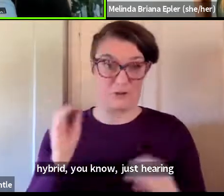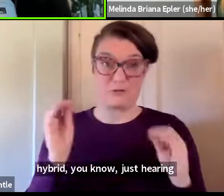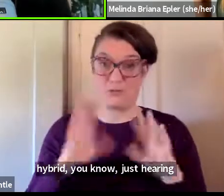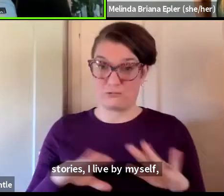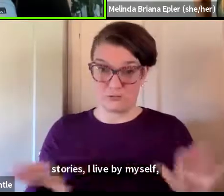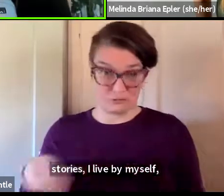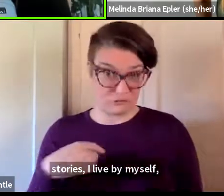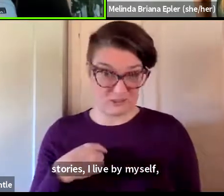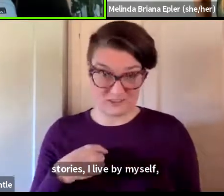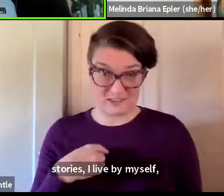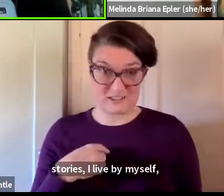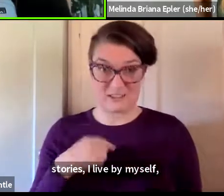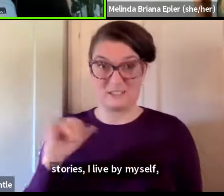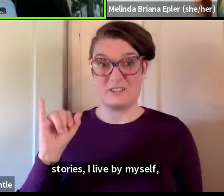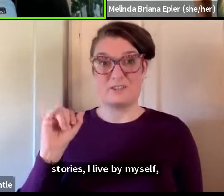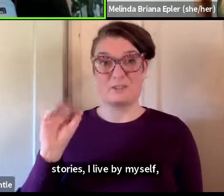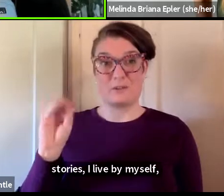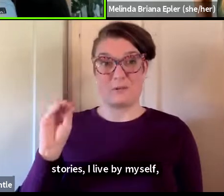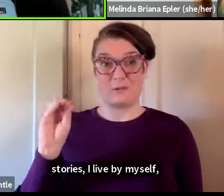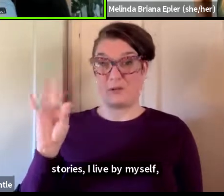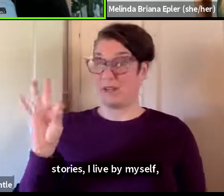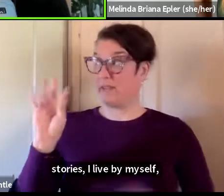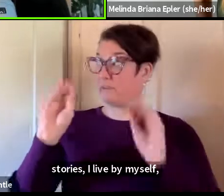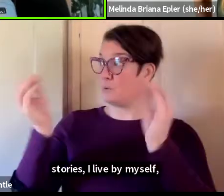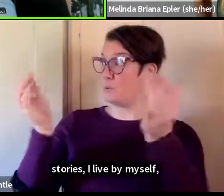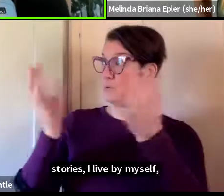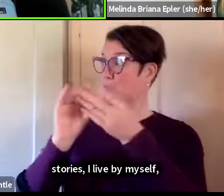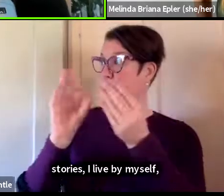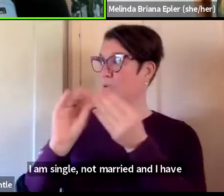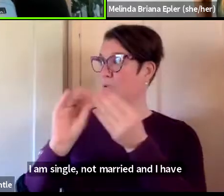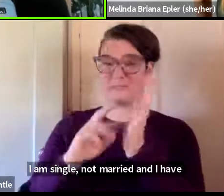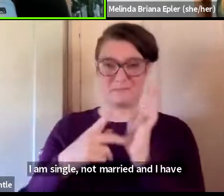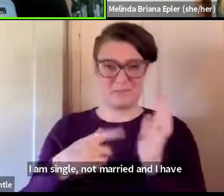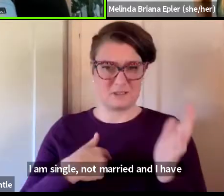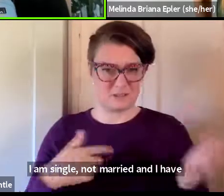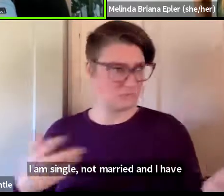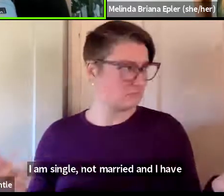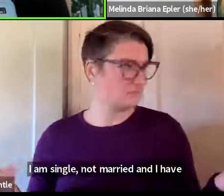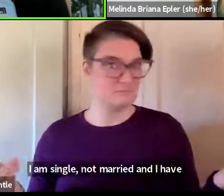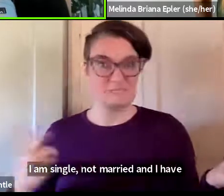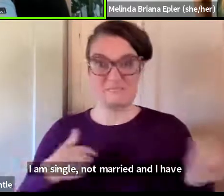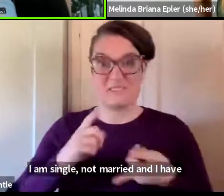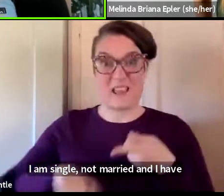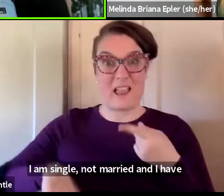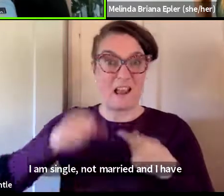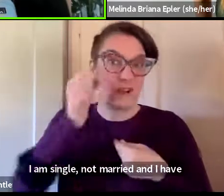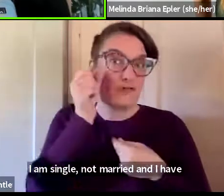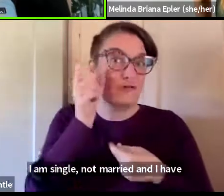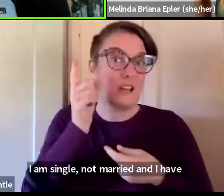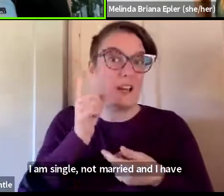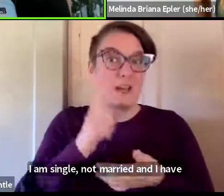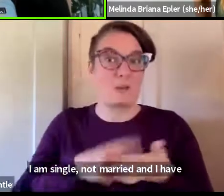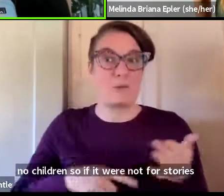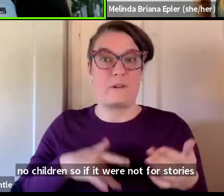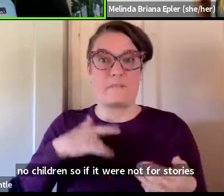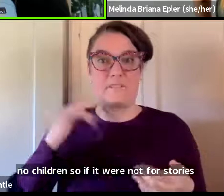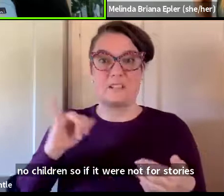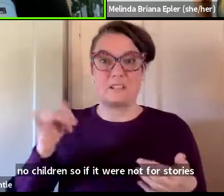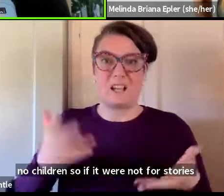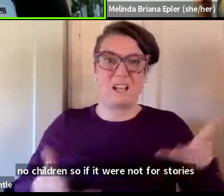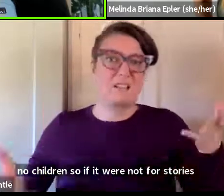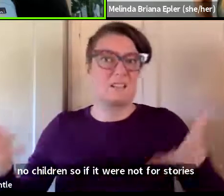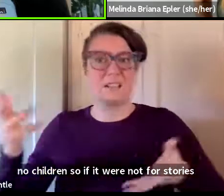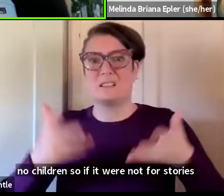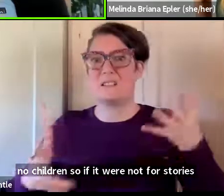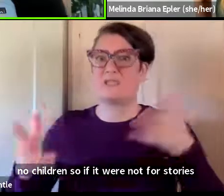children. So if it weren't for stories, I wouldn't understand what it's like to have to juggle